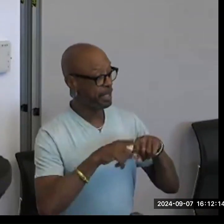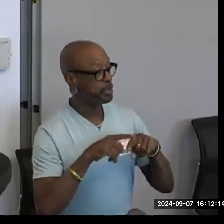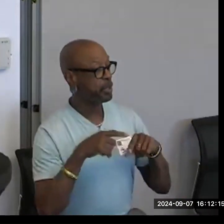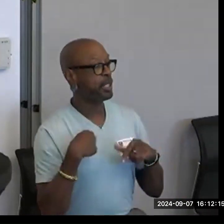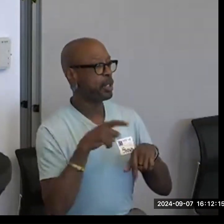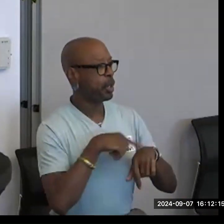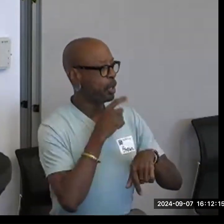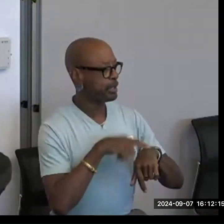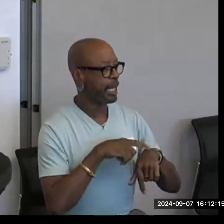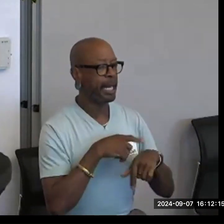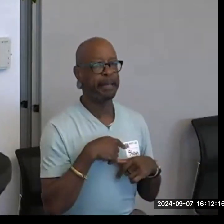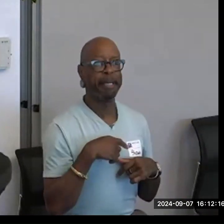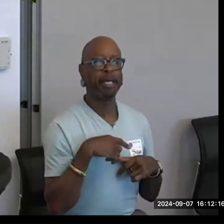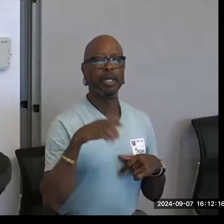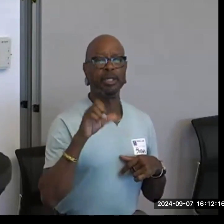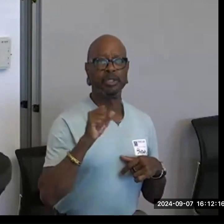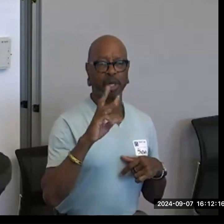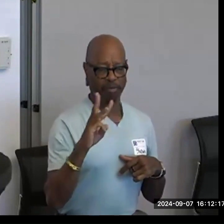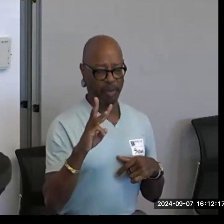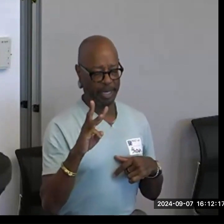long-time Keysoft software,